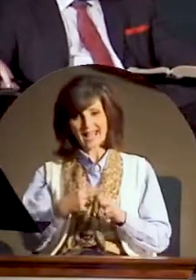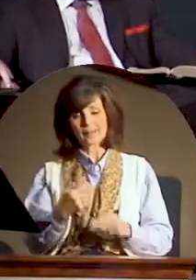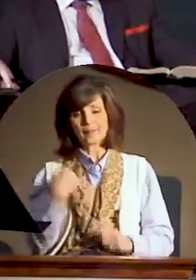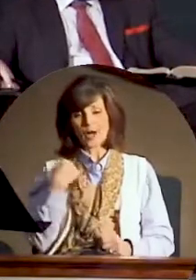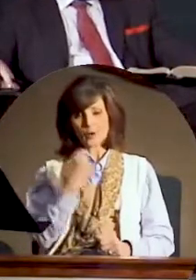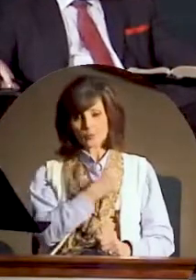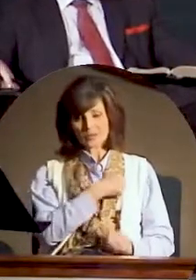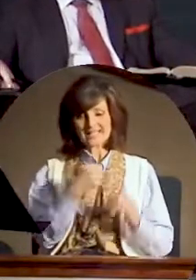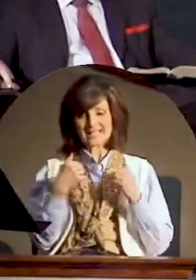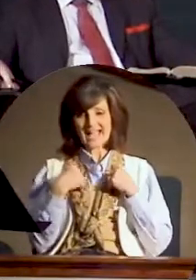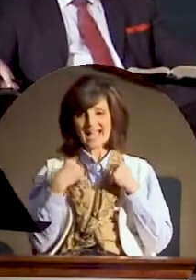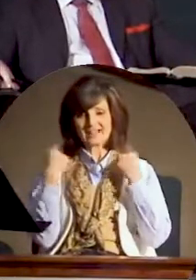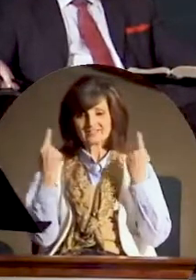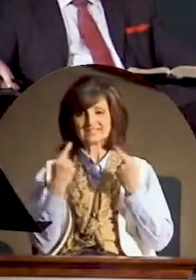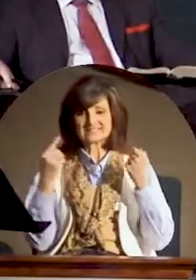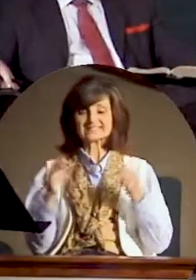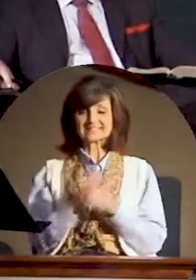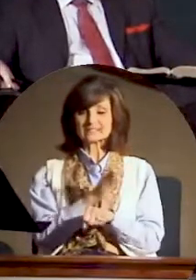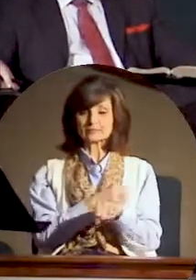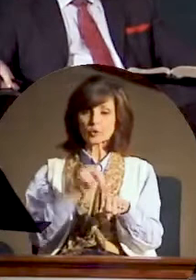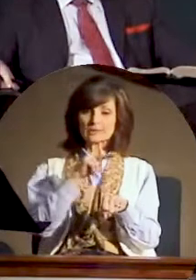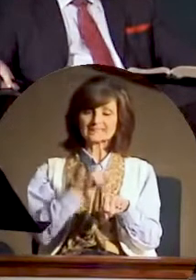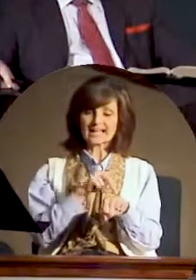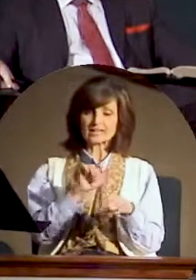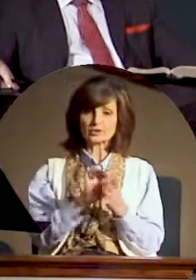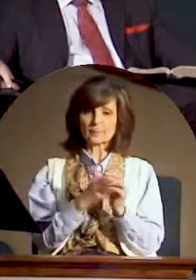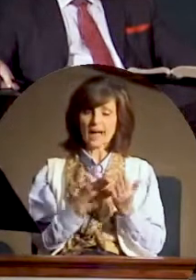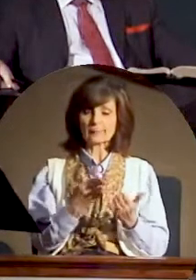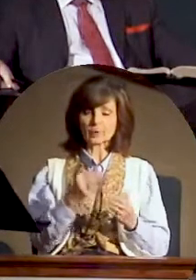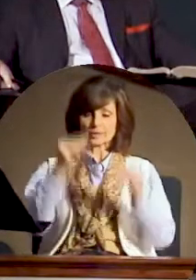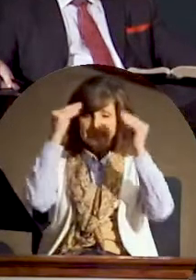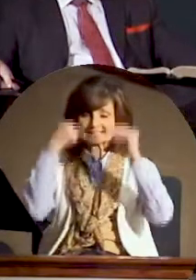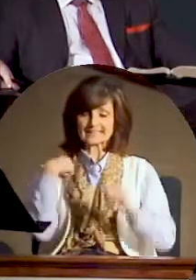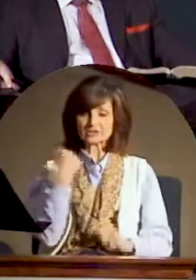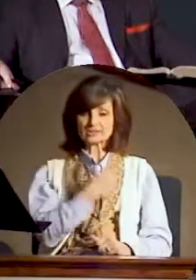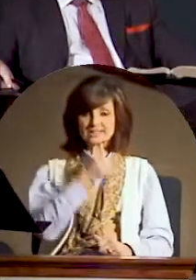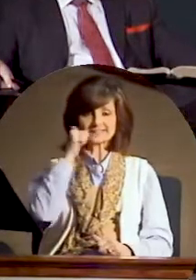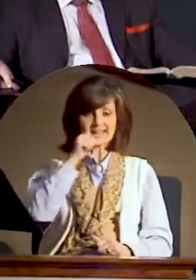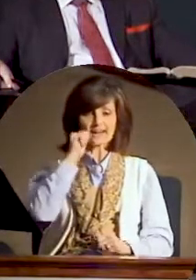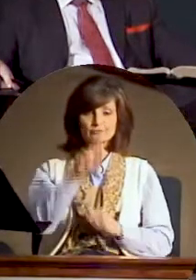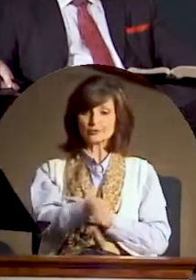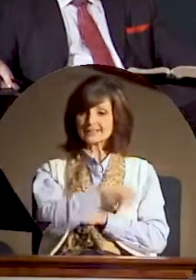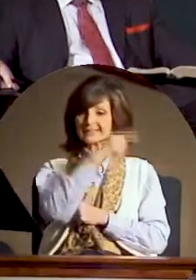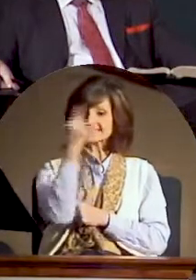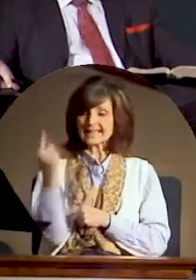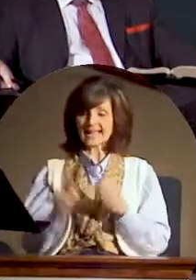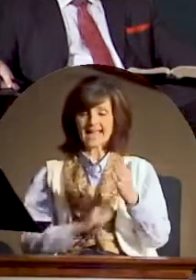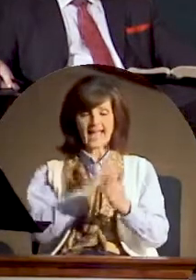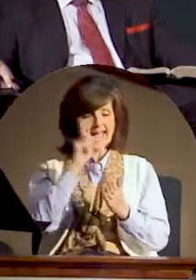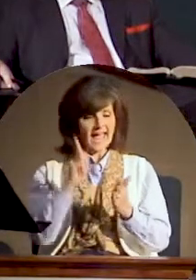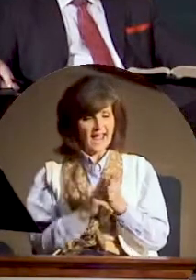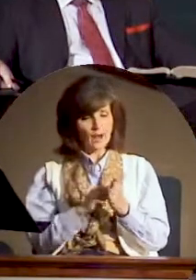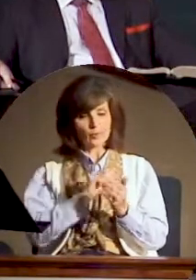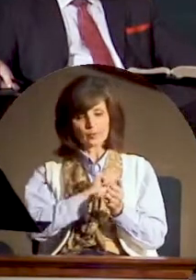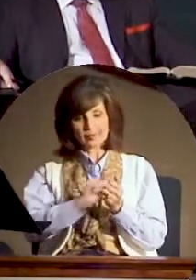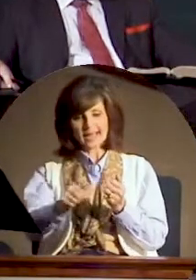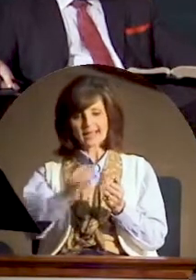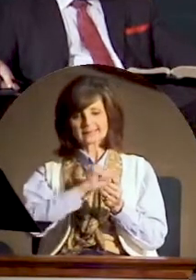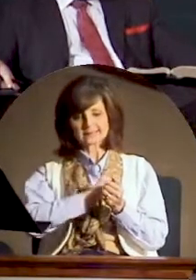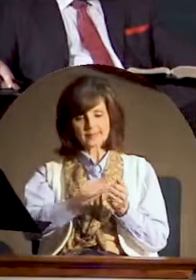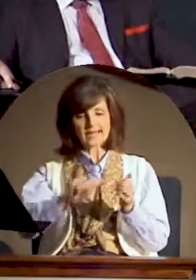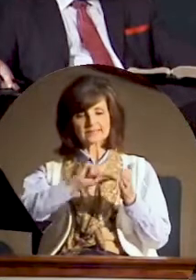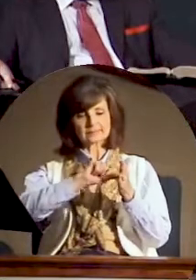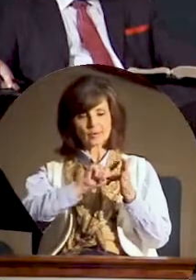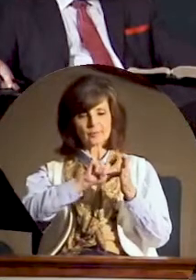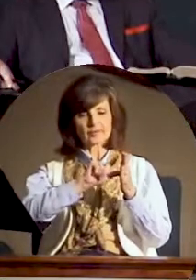have a sinful nature. The Bible teaches us that day by day, hour by hour, moment by